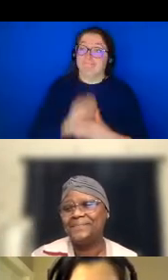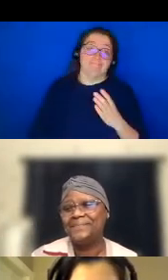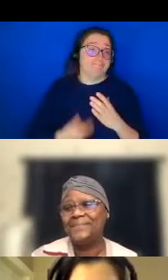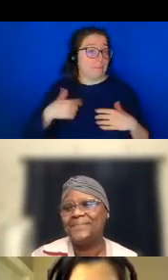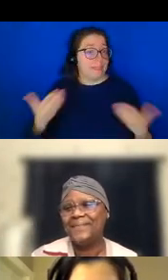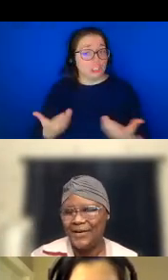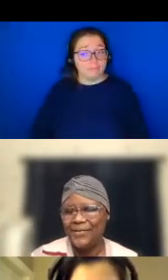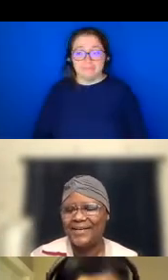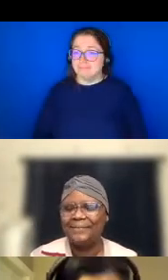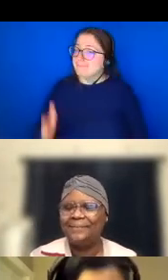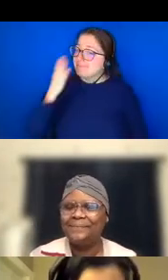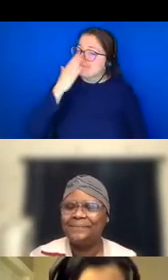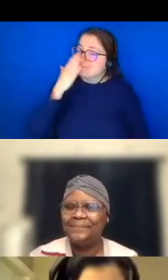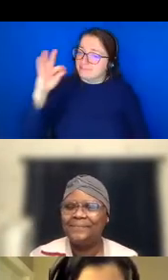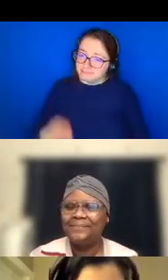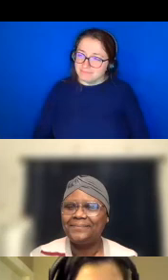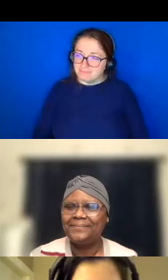Thank you. You're welcome.